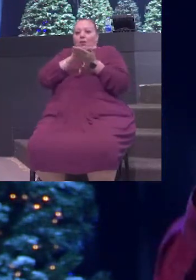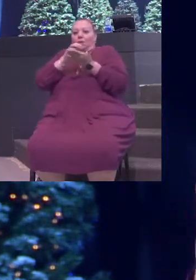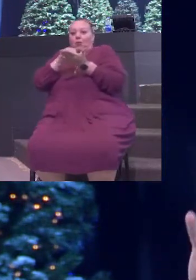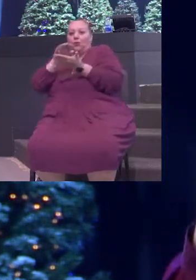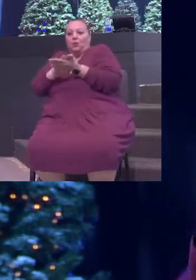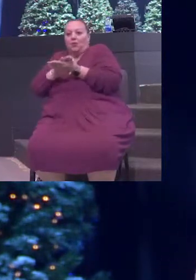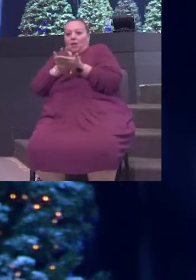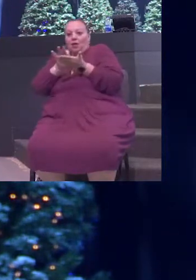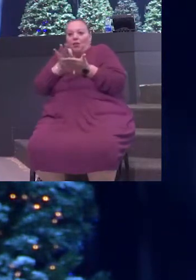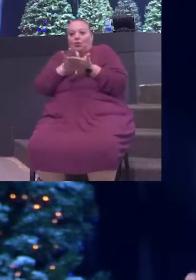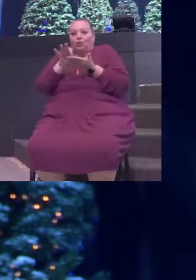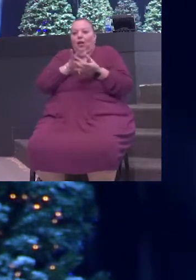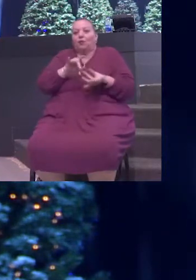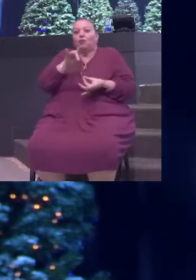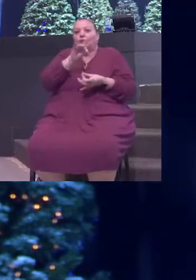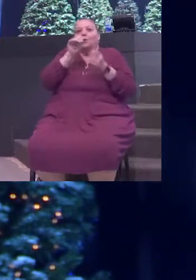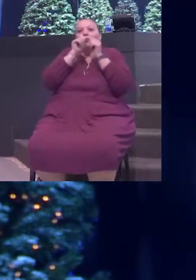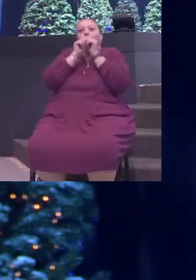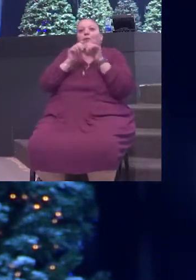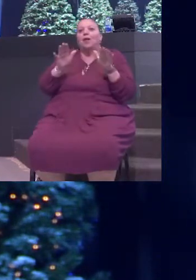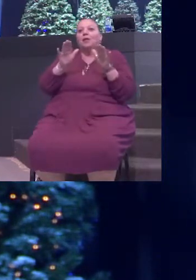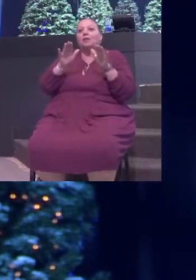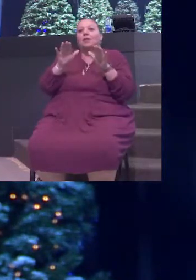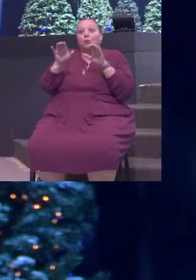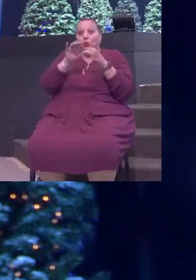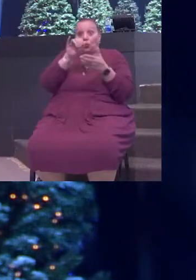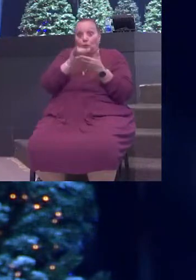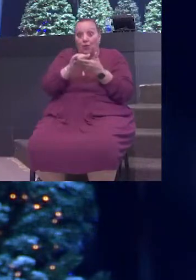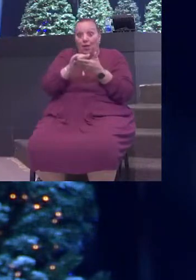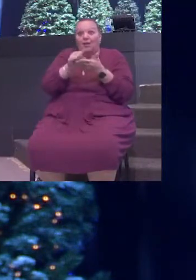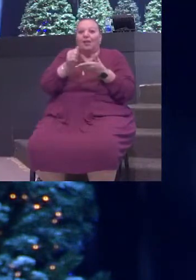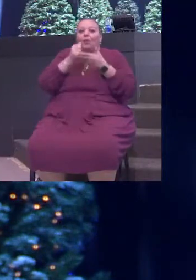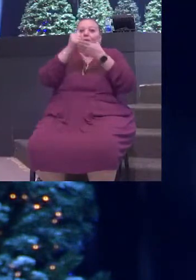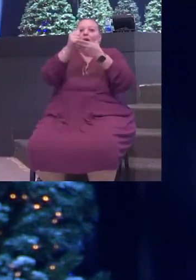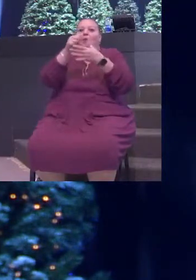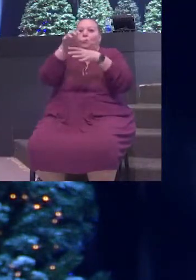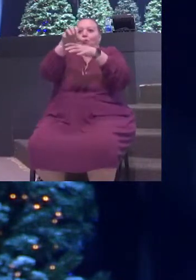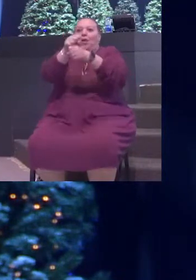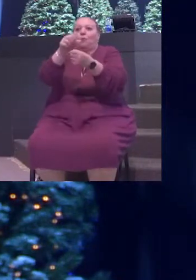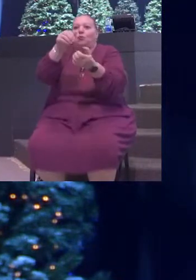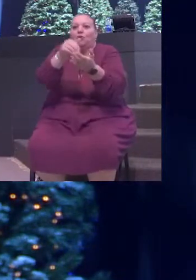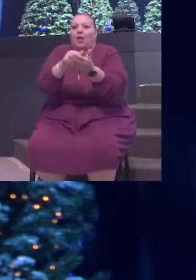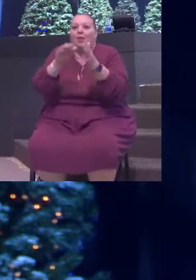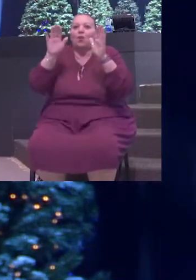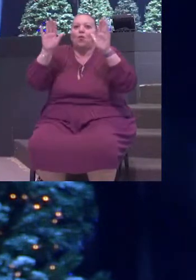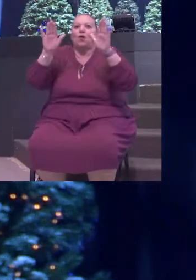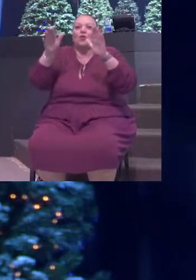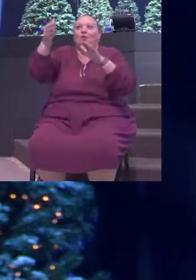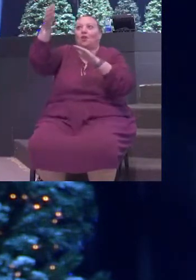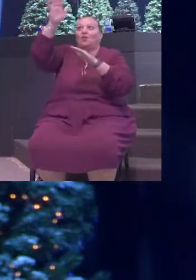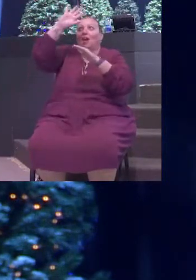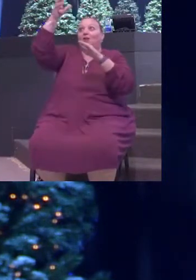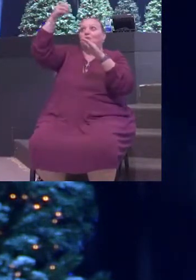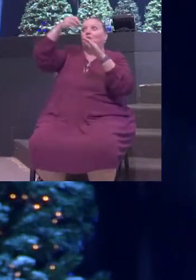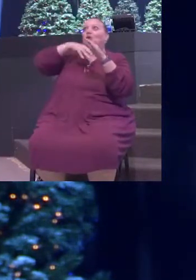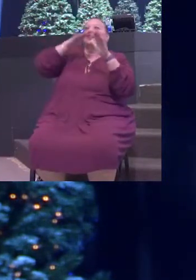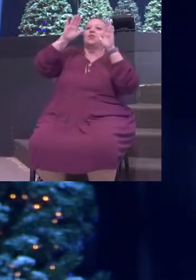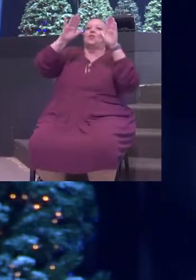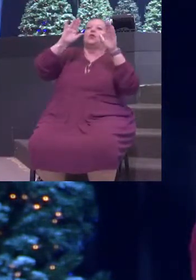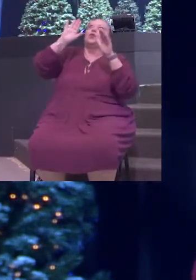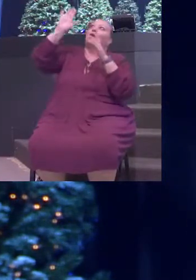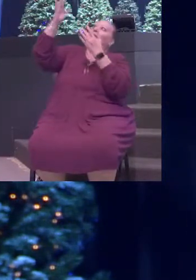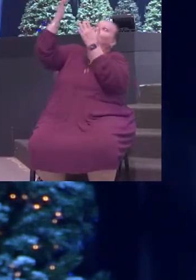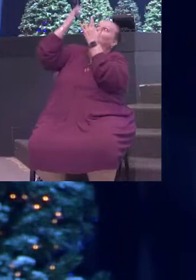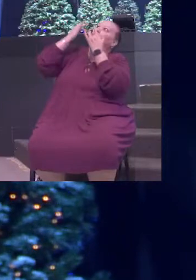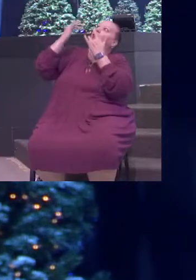and you count your spiritual blessings. And when you do that, it'll help you to recapture the wonder of God's grace, the wonder of his